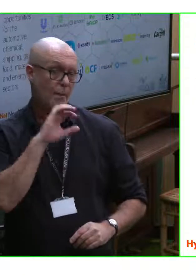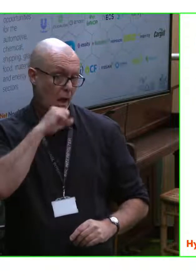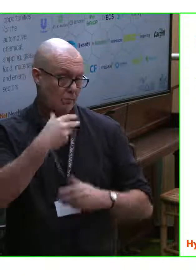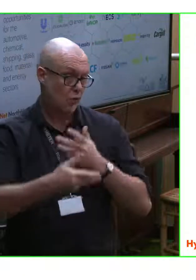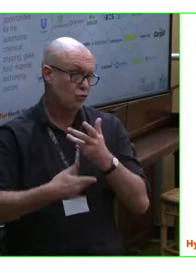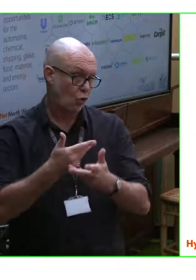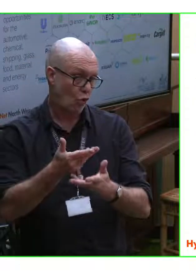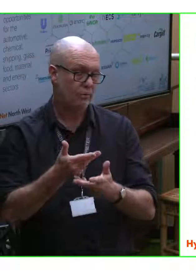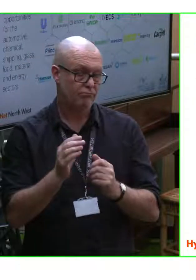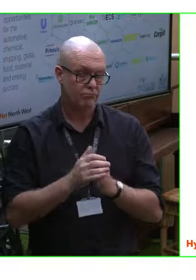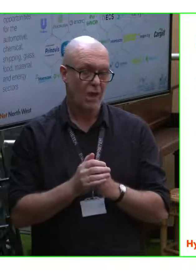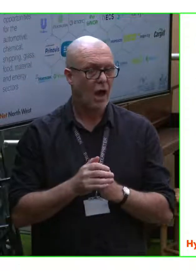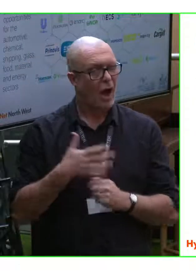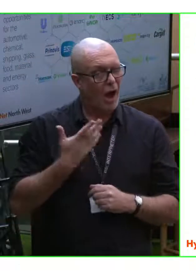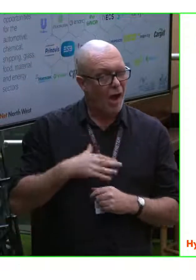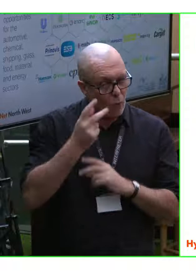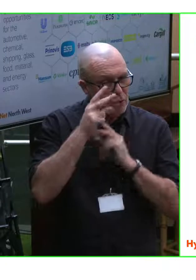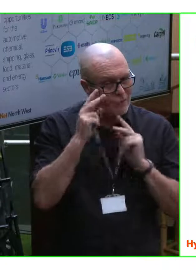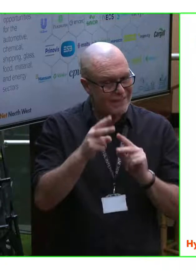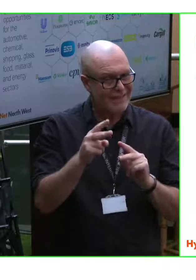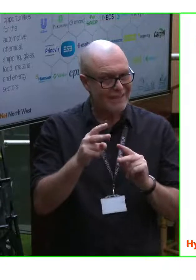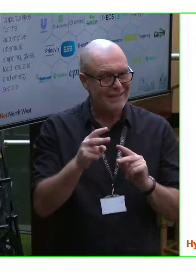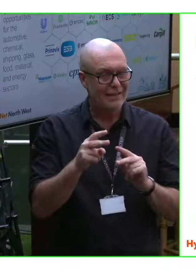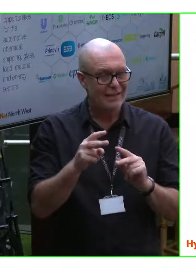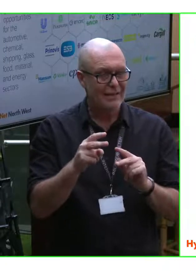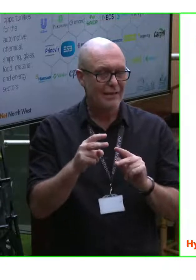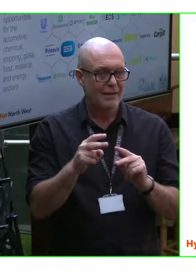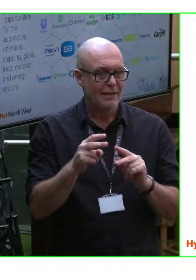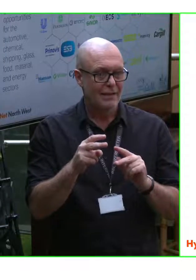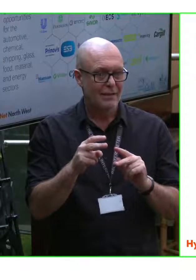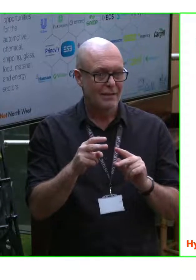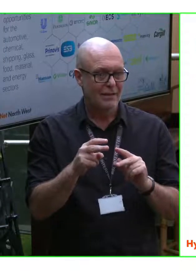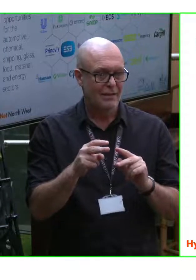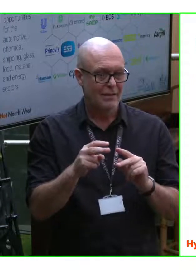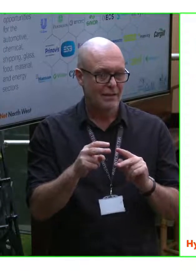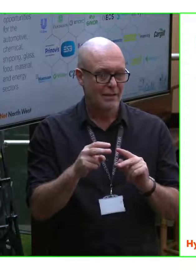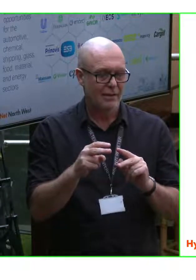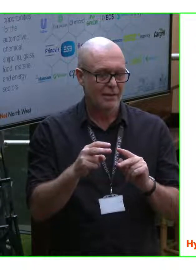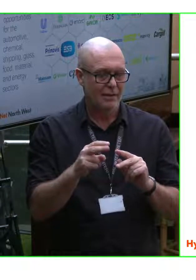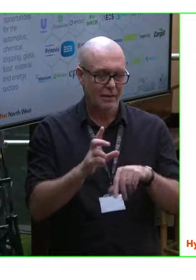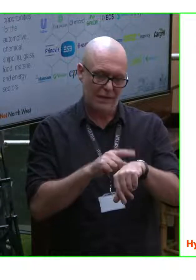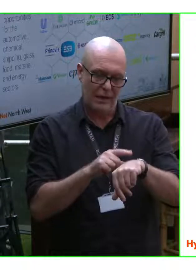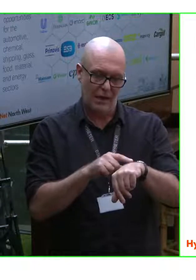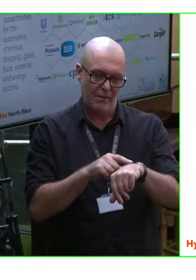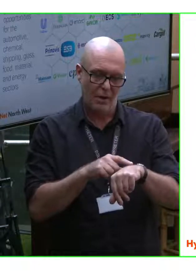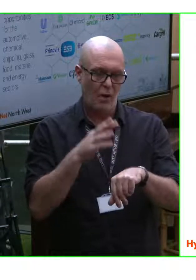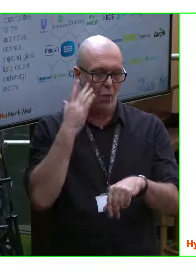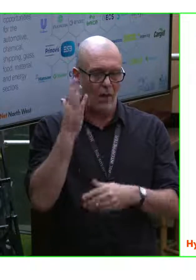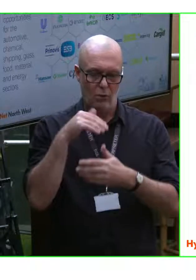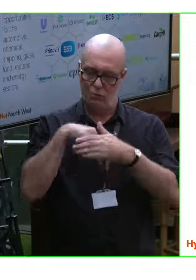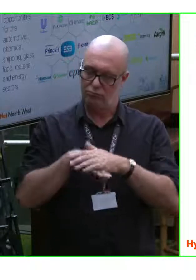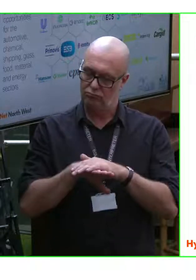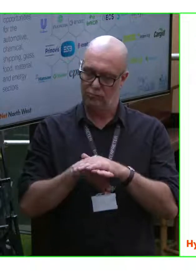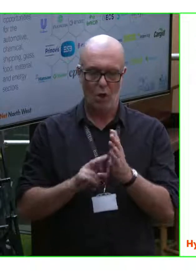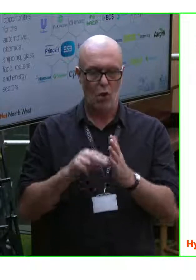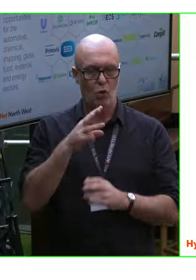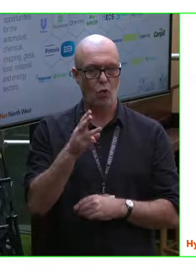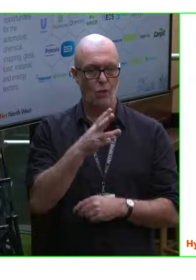looking forward to the time when someone here in the Northwest can sit in their house, looking out